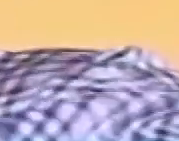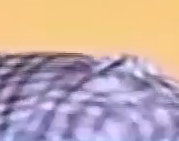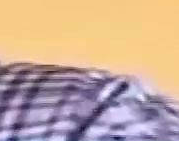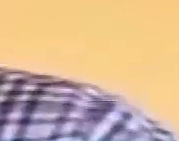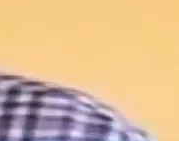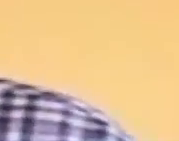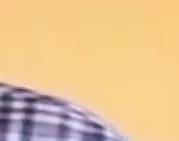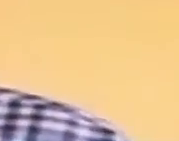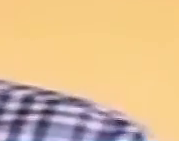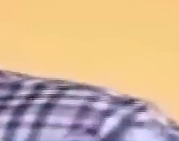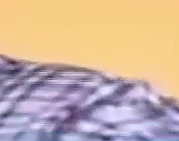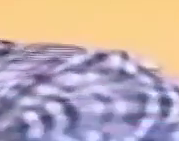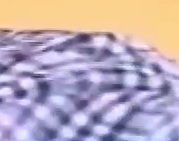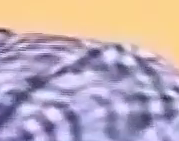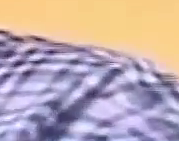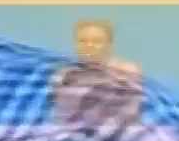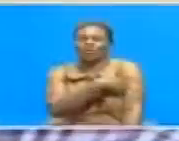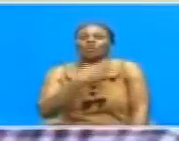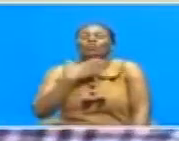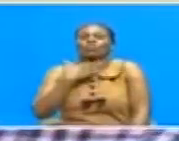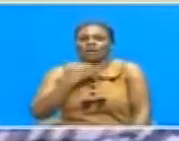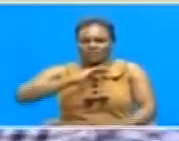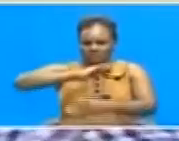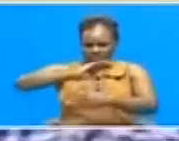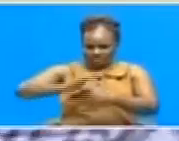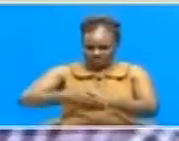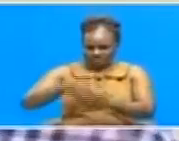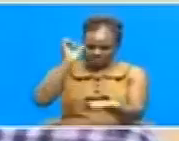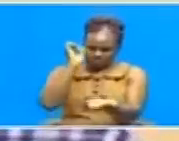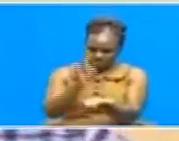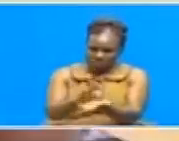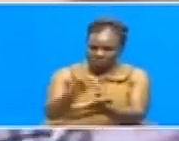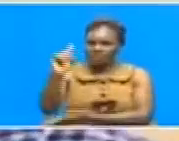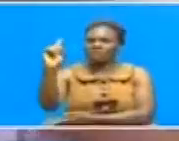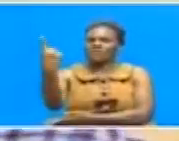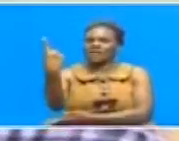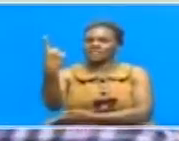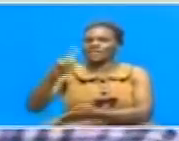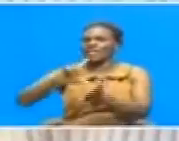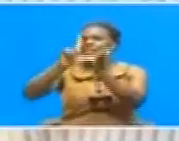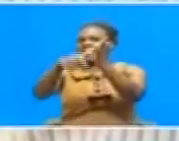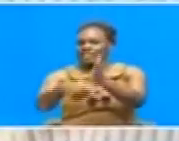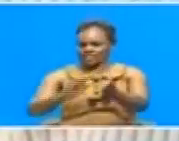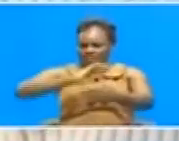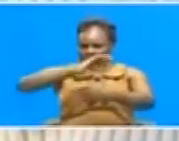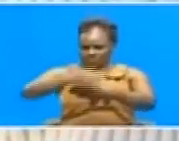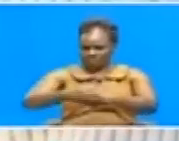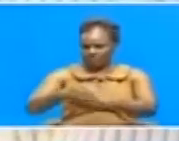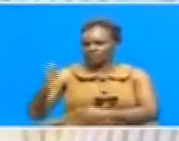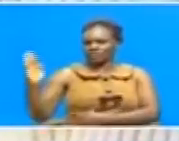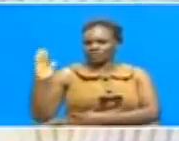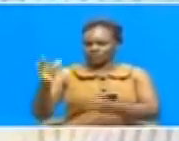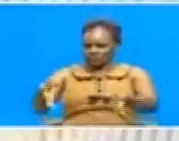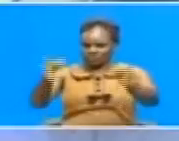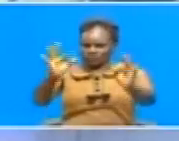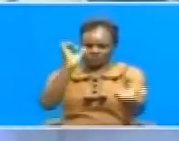Wale machiefs, wale wanataka rehabilitation, nafuta kwanza, nafuta tapeleka rehabilitation. Security